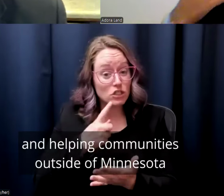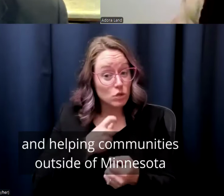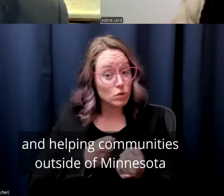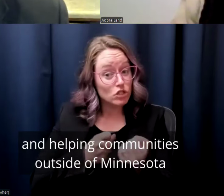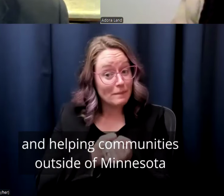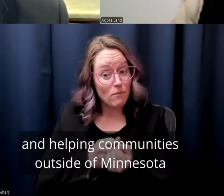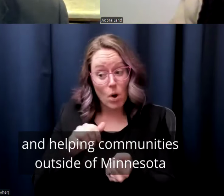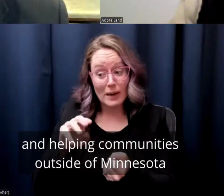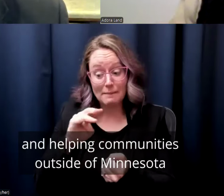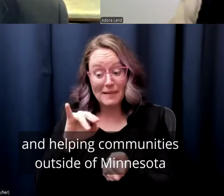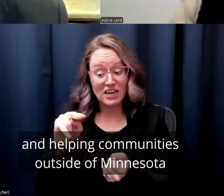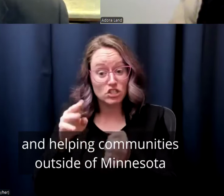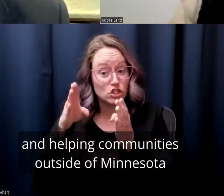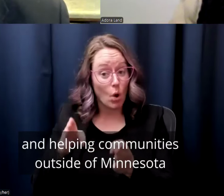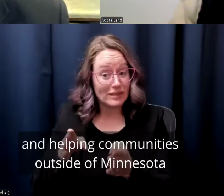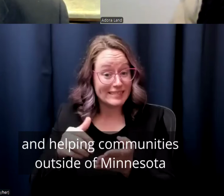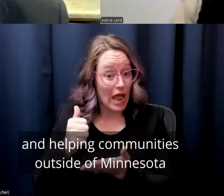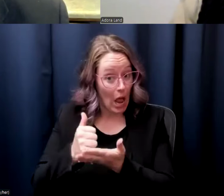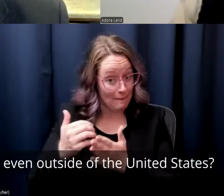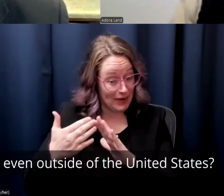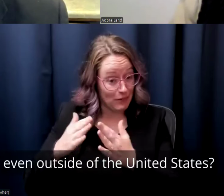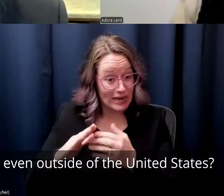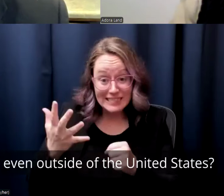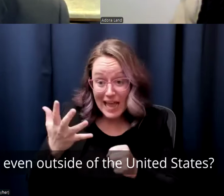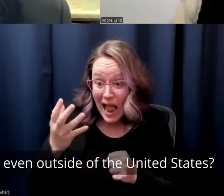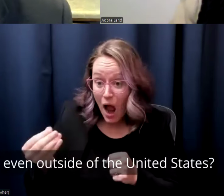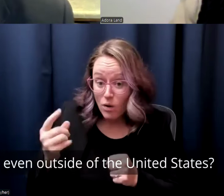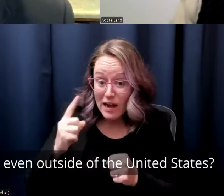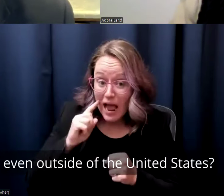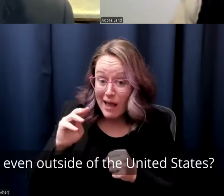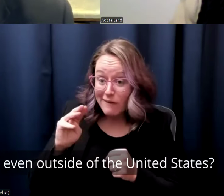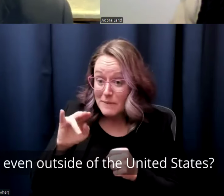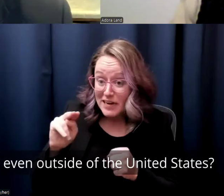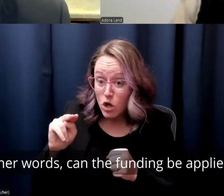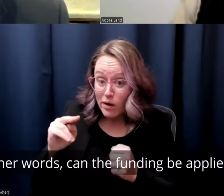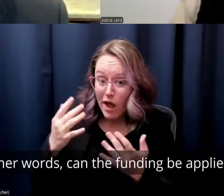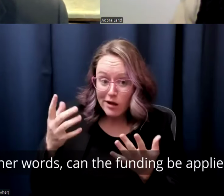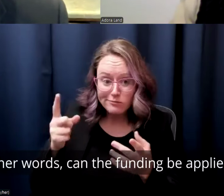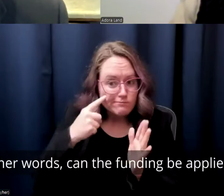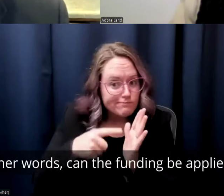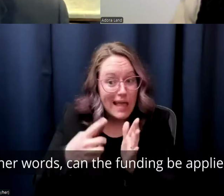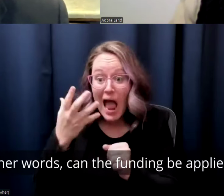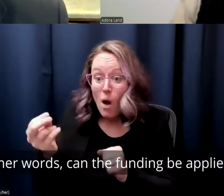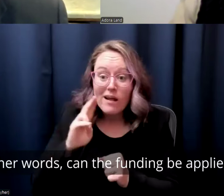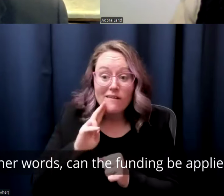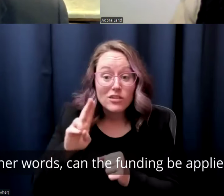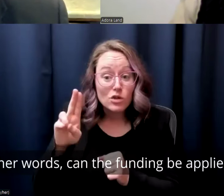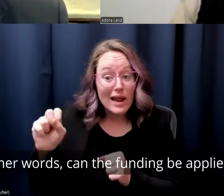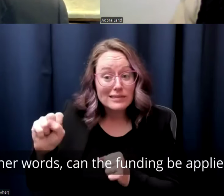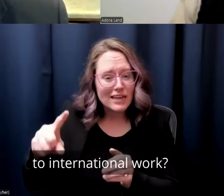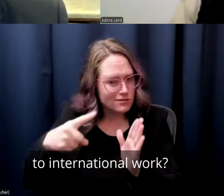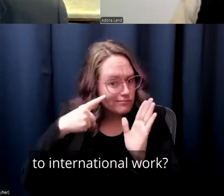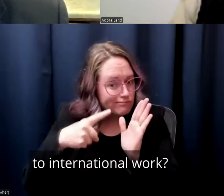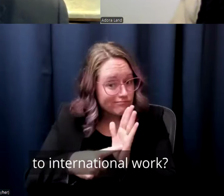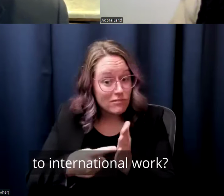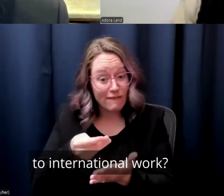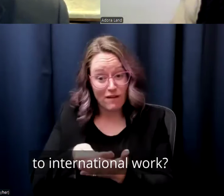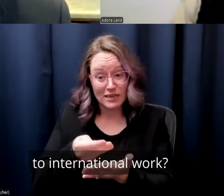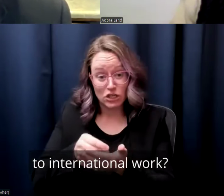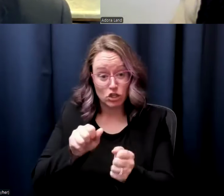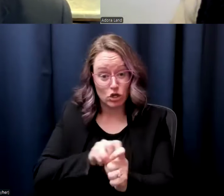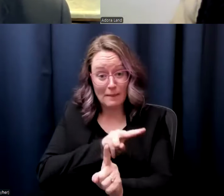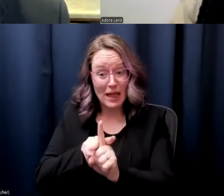in helping communities outside of Minnesota or even outside of the United States? In other words, can the funding be applied to